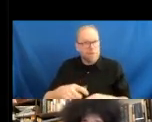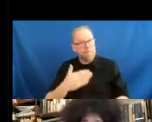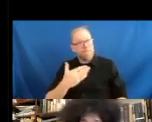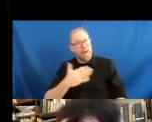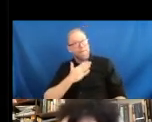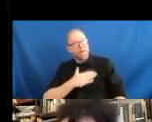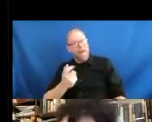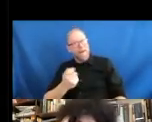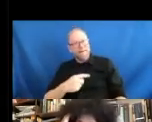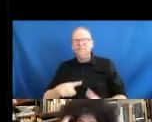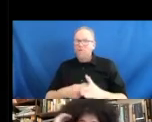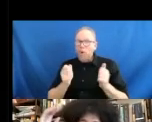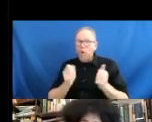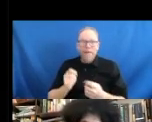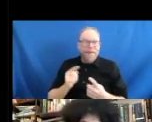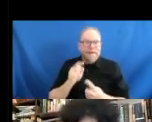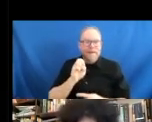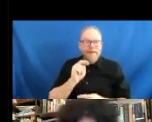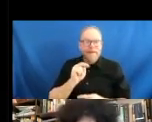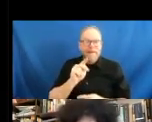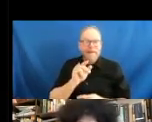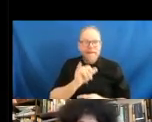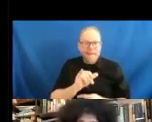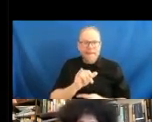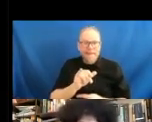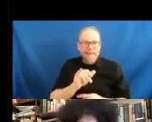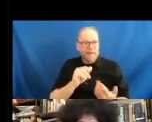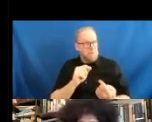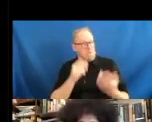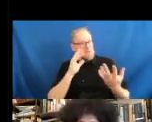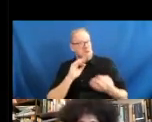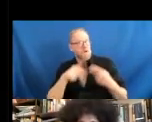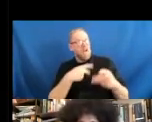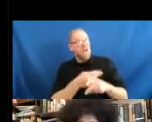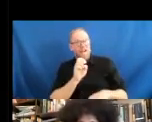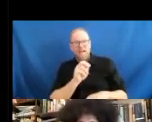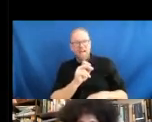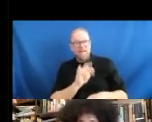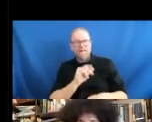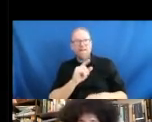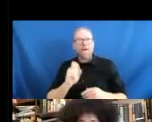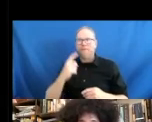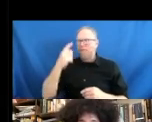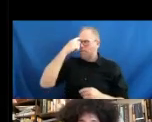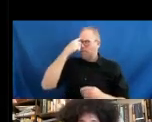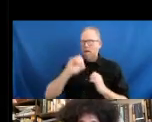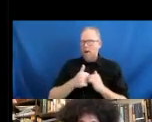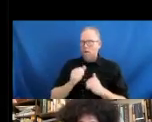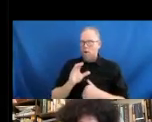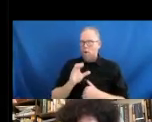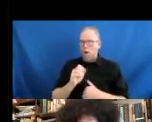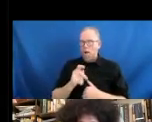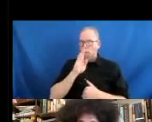choice. So, in deciding on an entity, significant factors to keep in mind are how the co op will